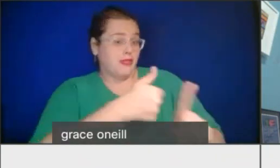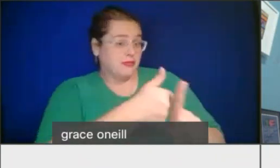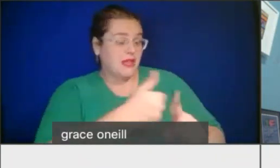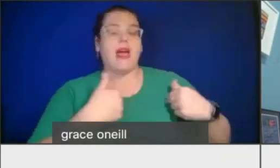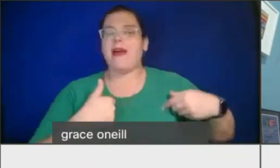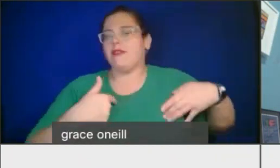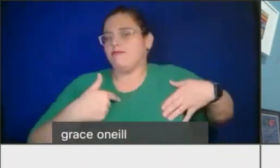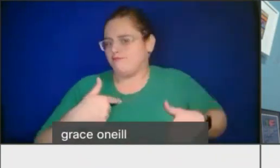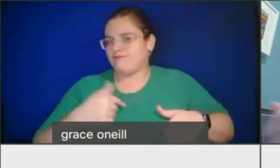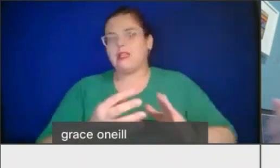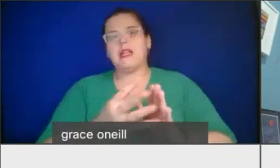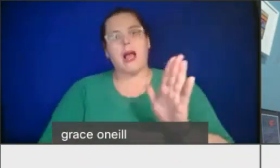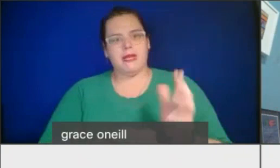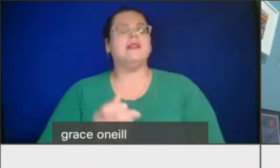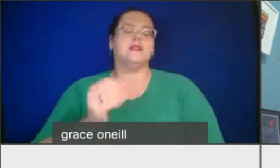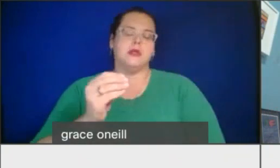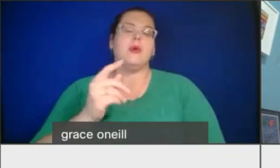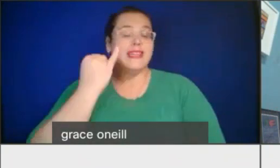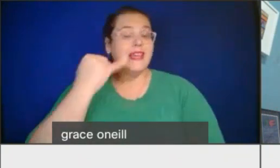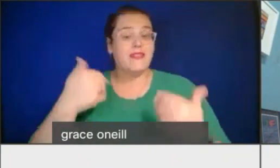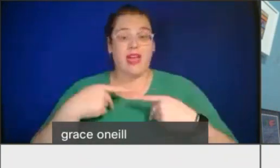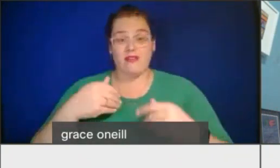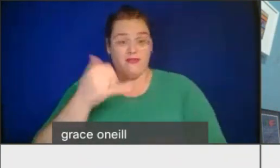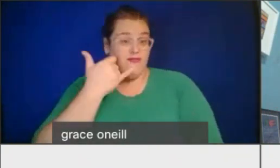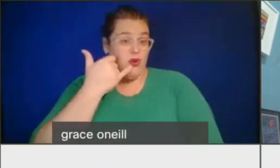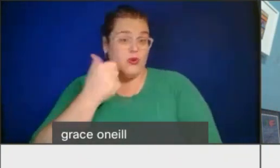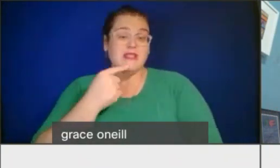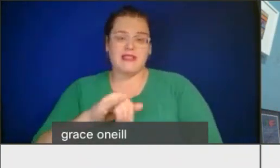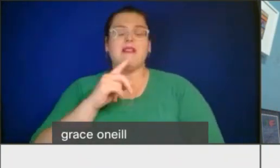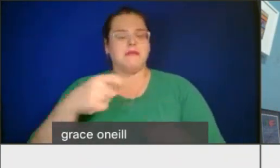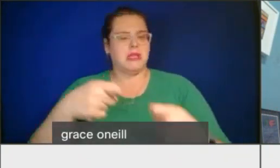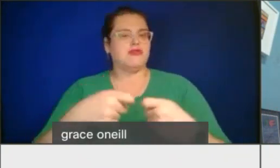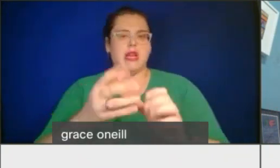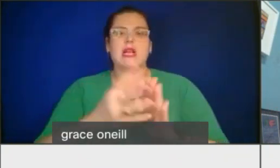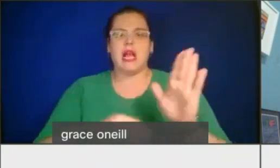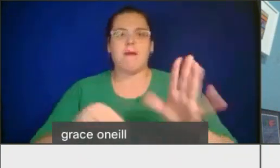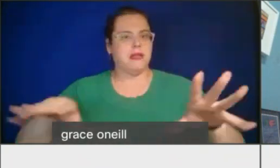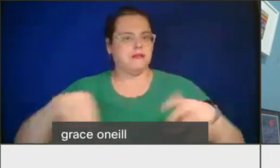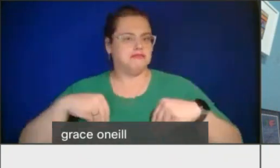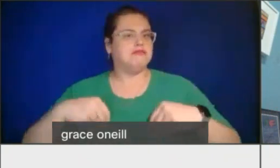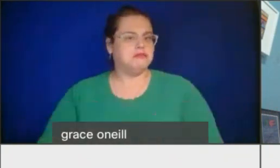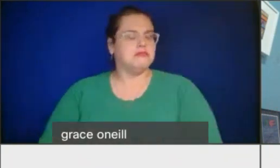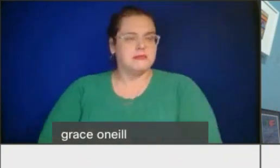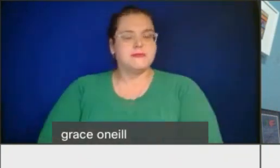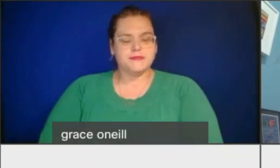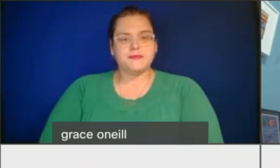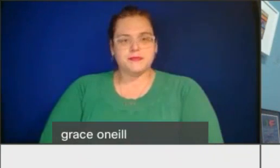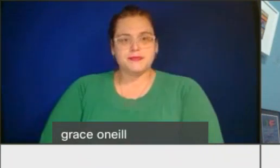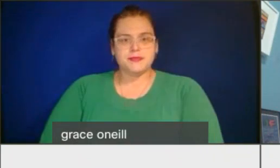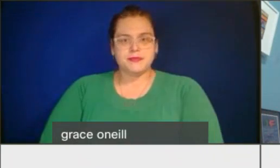And as I said, if people have phones, it says an electronic copy works as well.